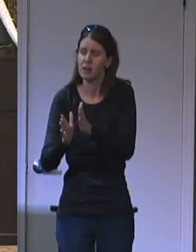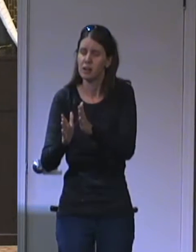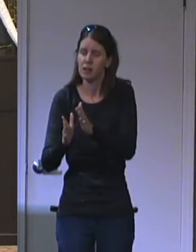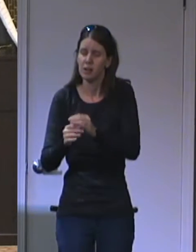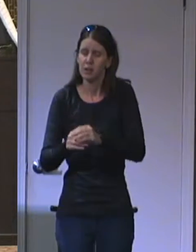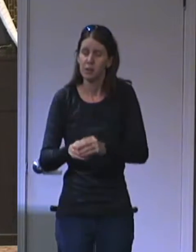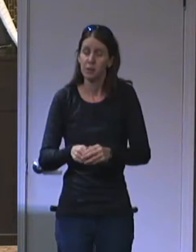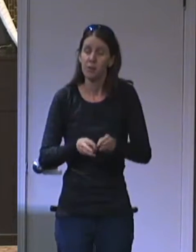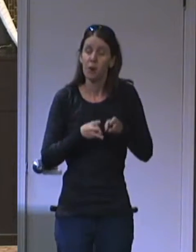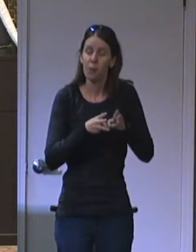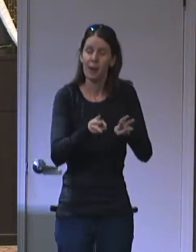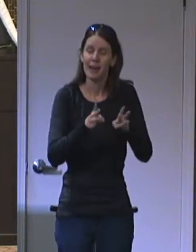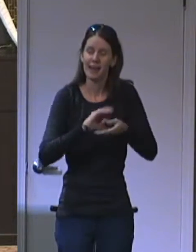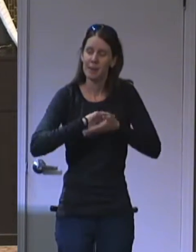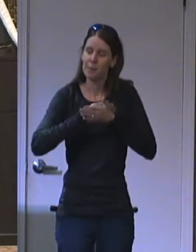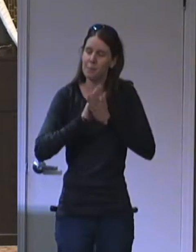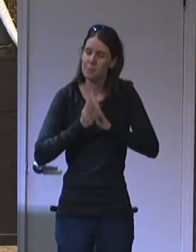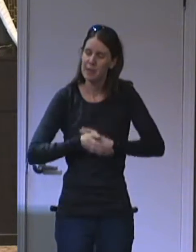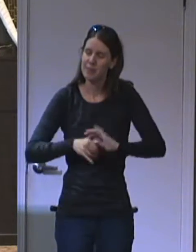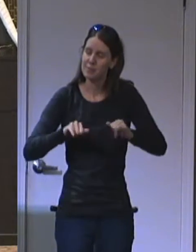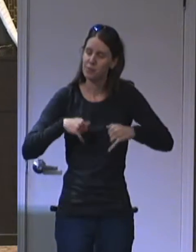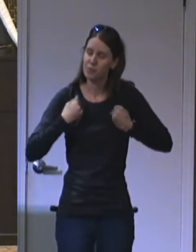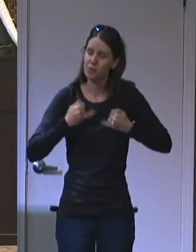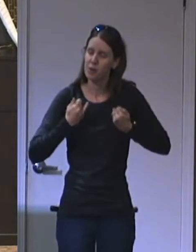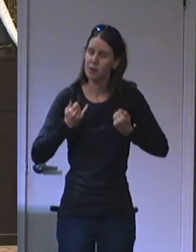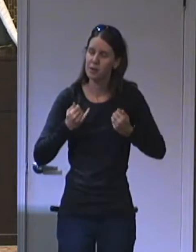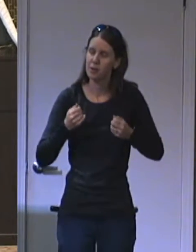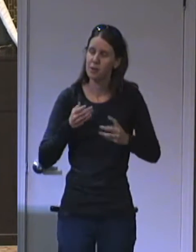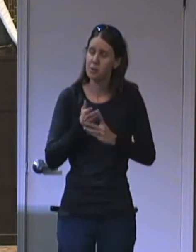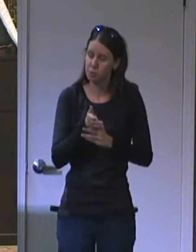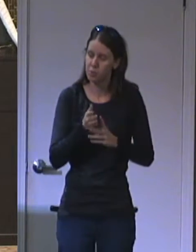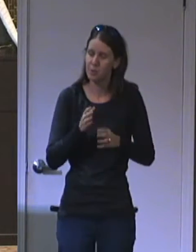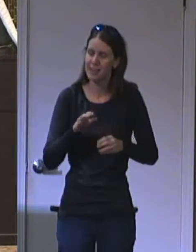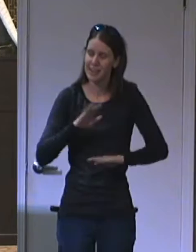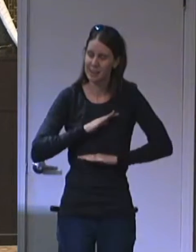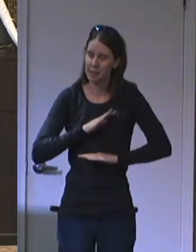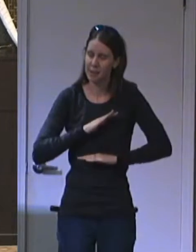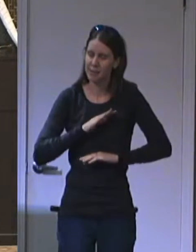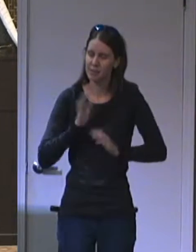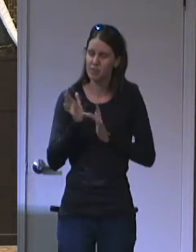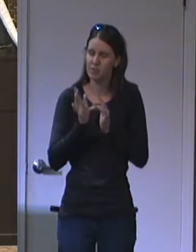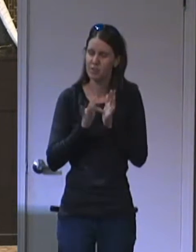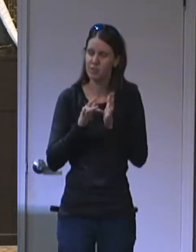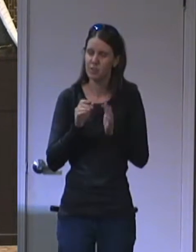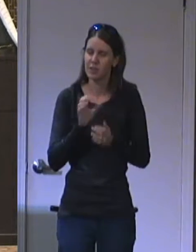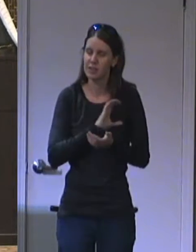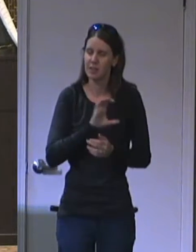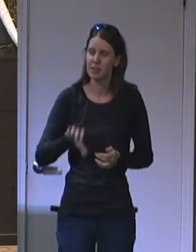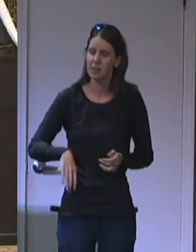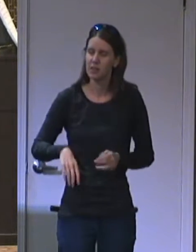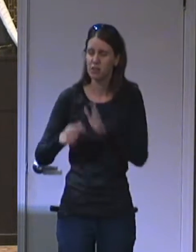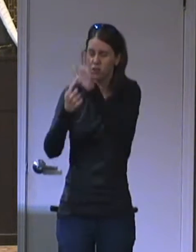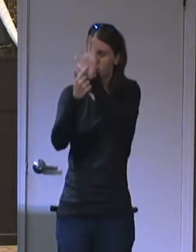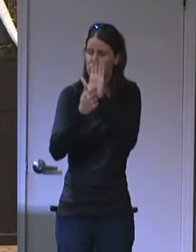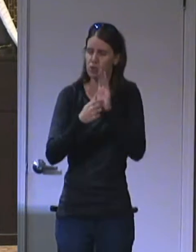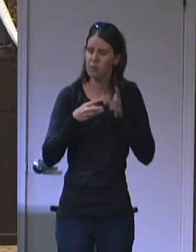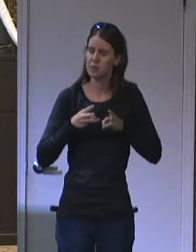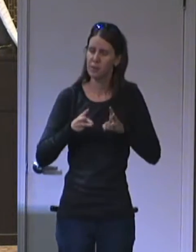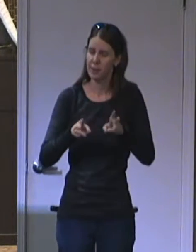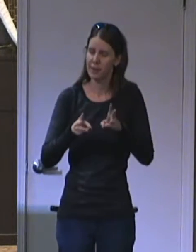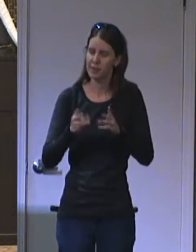the way to peace and joy through contentment in Jesus Christ. Show us your way,